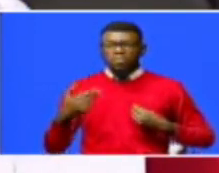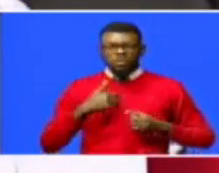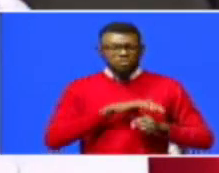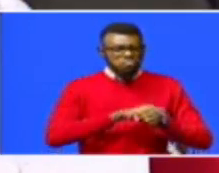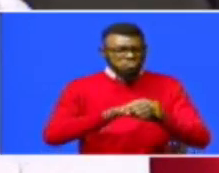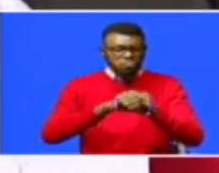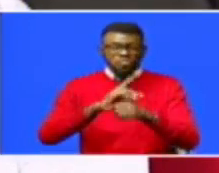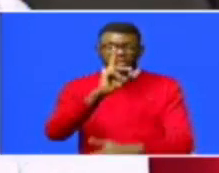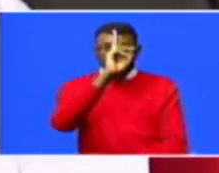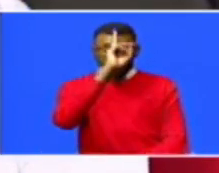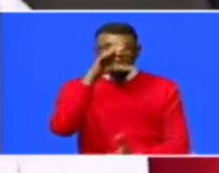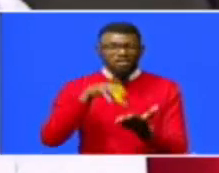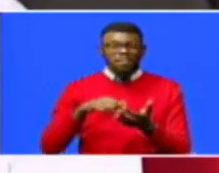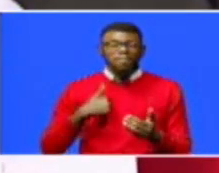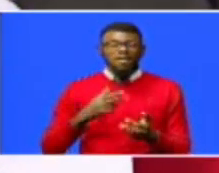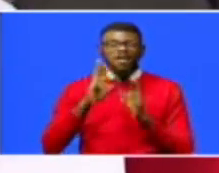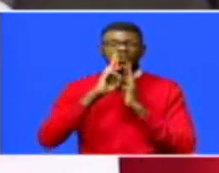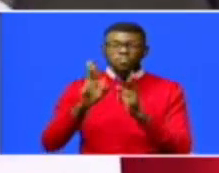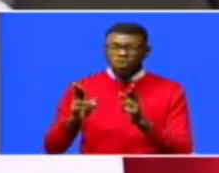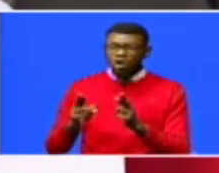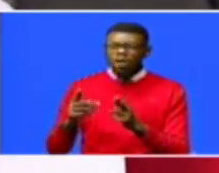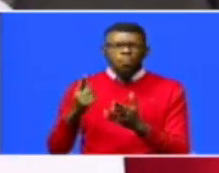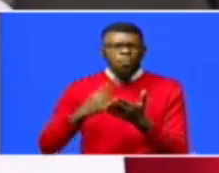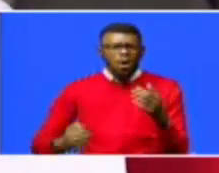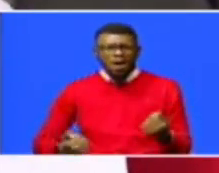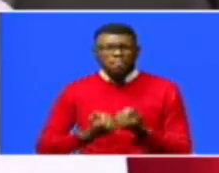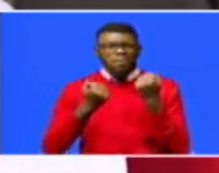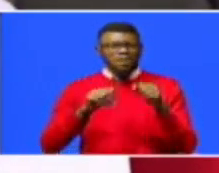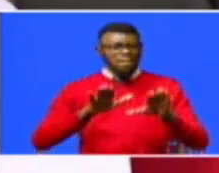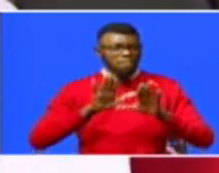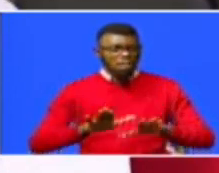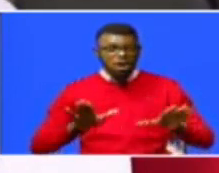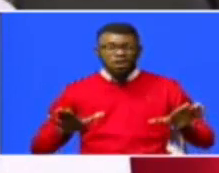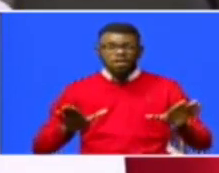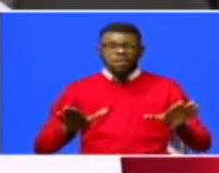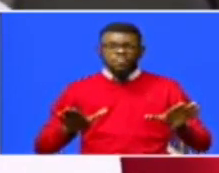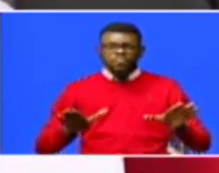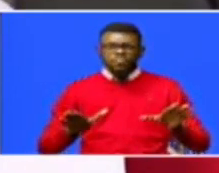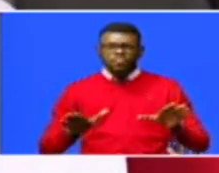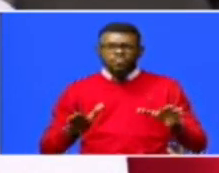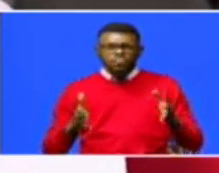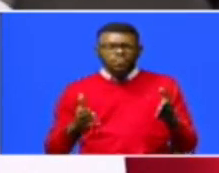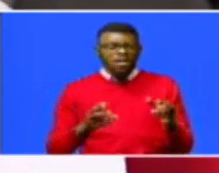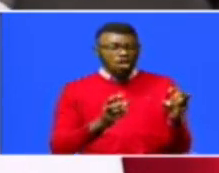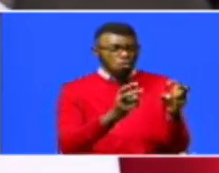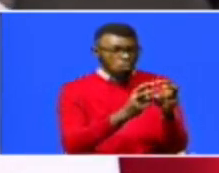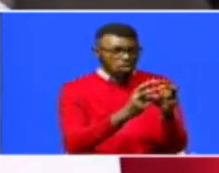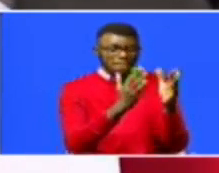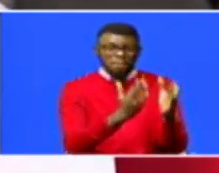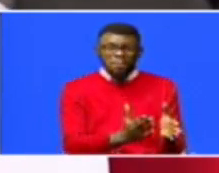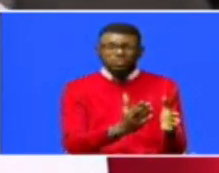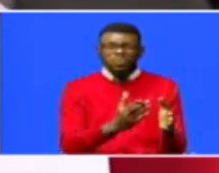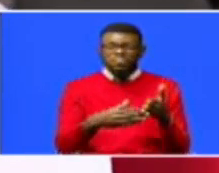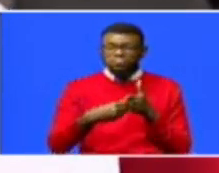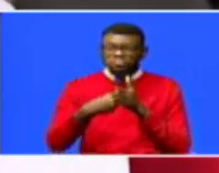area and reported the case and said, this is what is happening in the market, and this is the contact of the person who led me to the